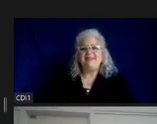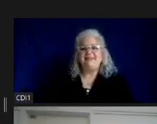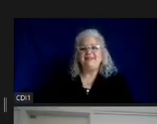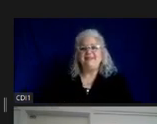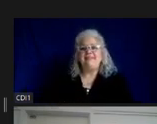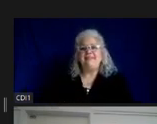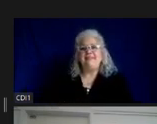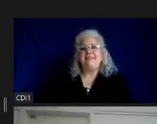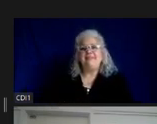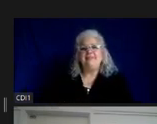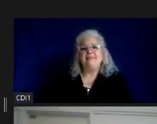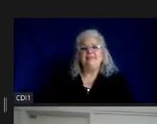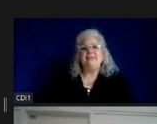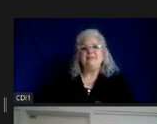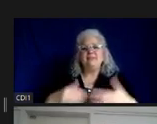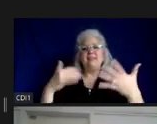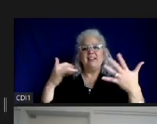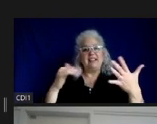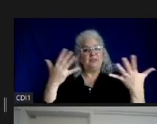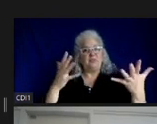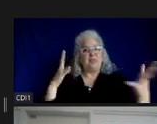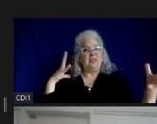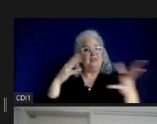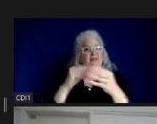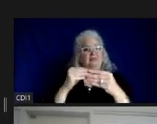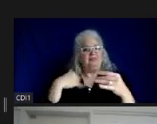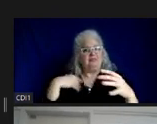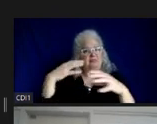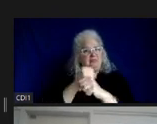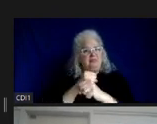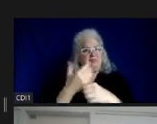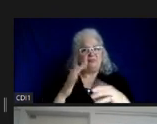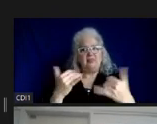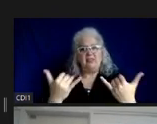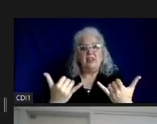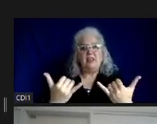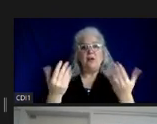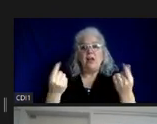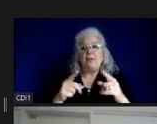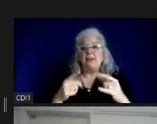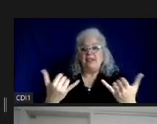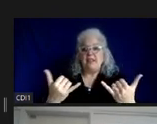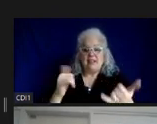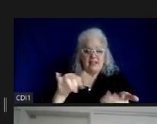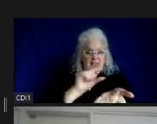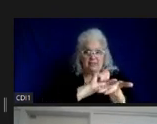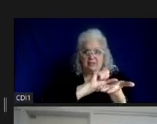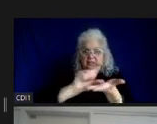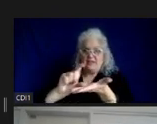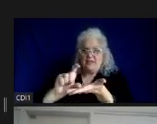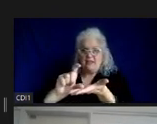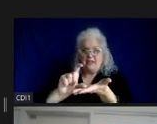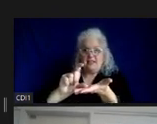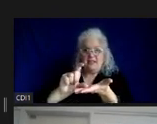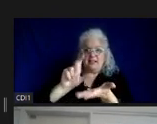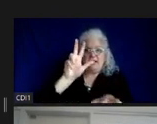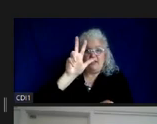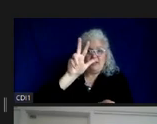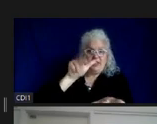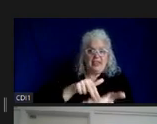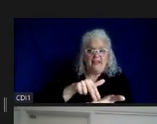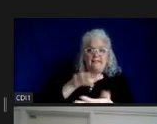of the nuts and bolts. We're getting about 3,000 to 5,000 doses per week. It's certainly limited.